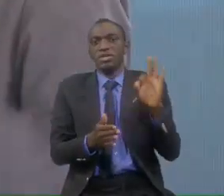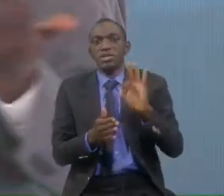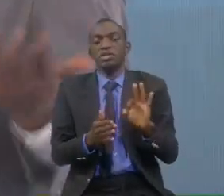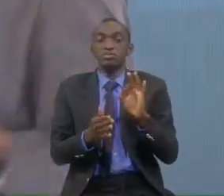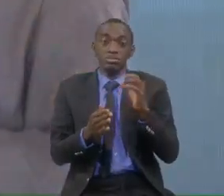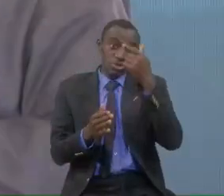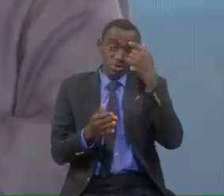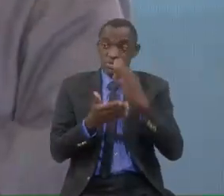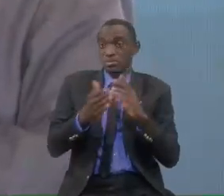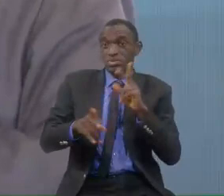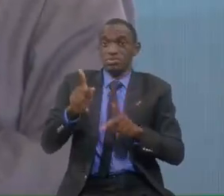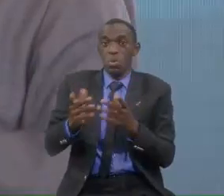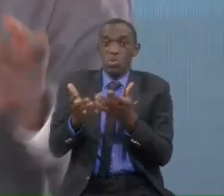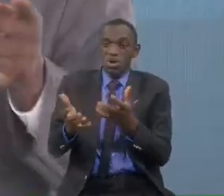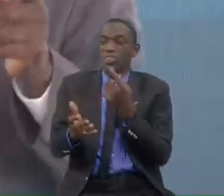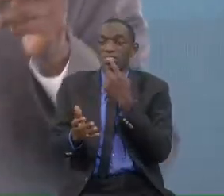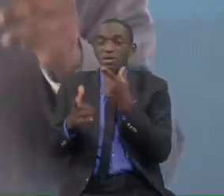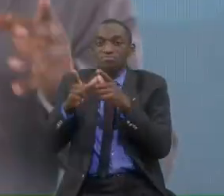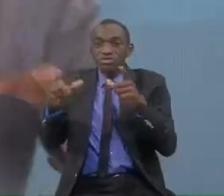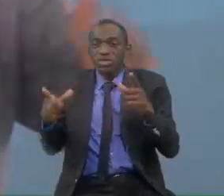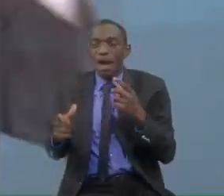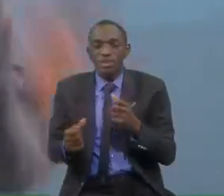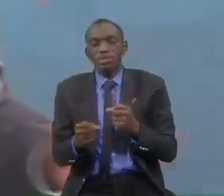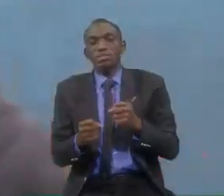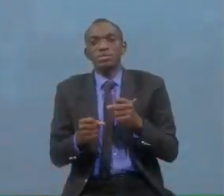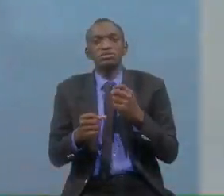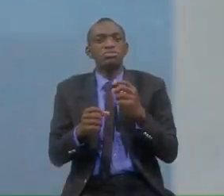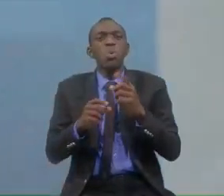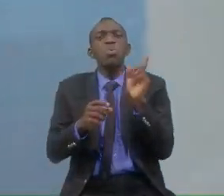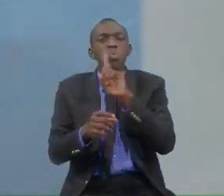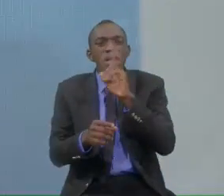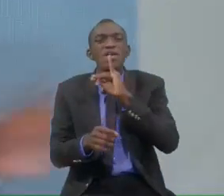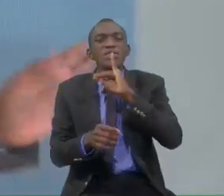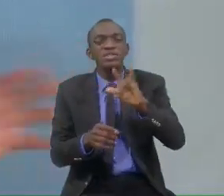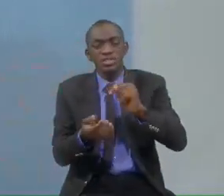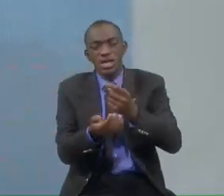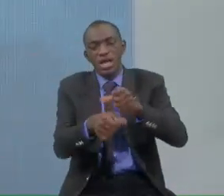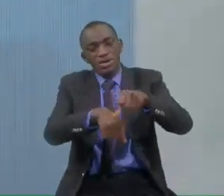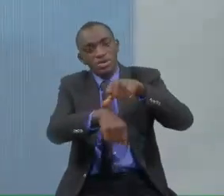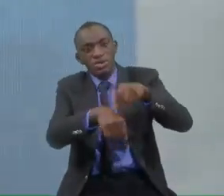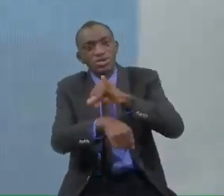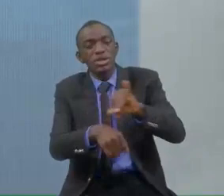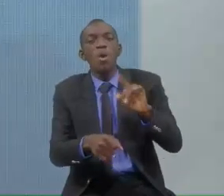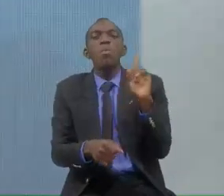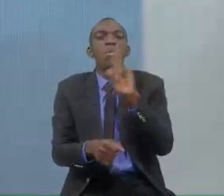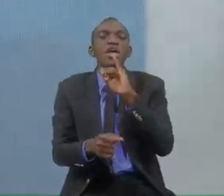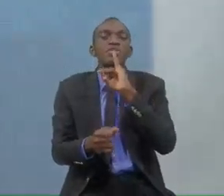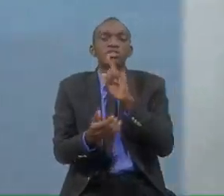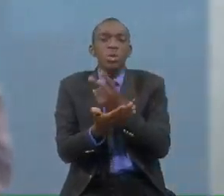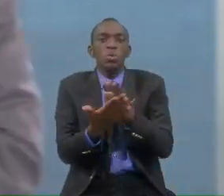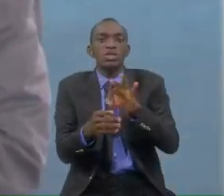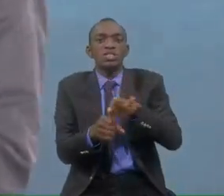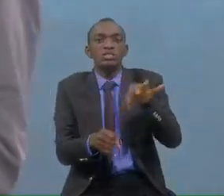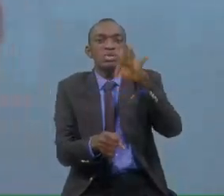tongues. Where is the anointing? And where is the burning Spirit that burns every chaff out of